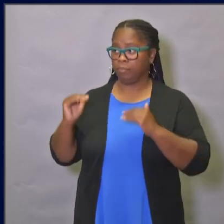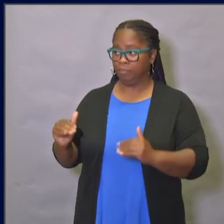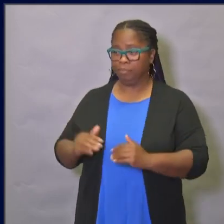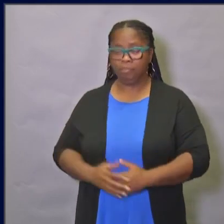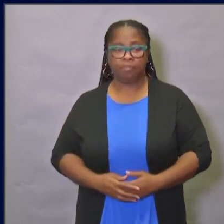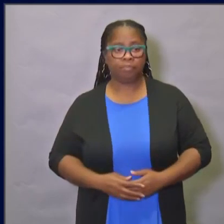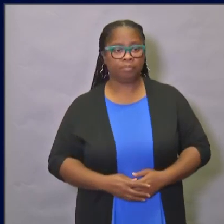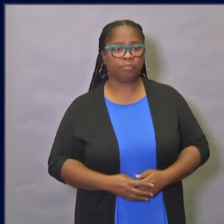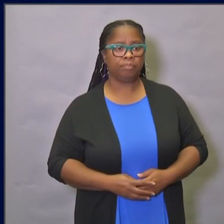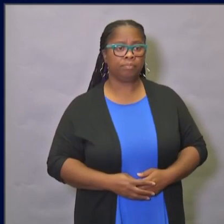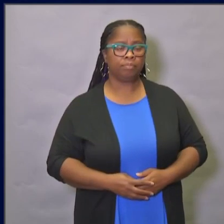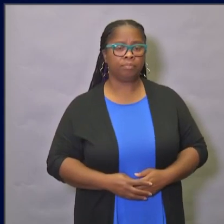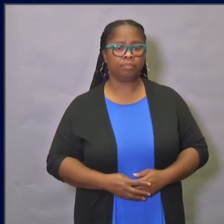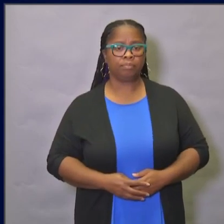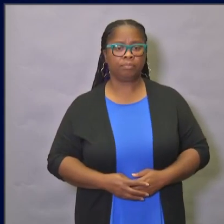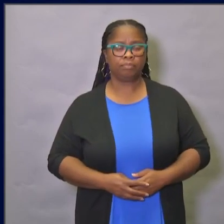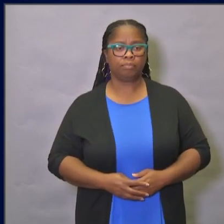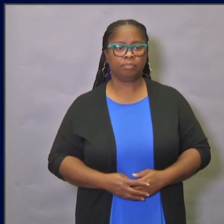please.